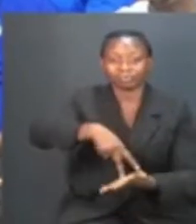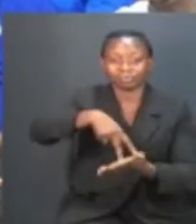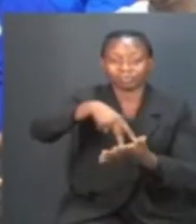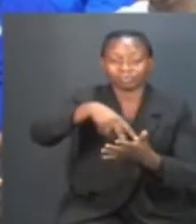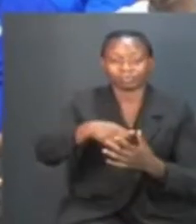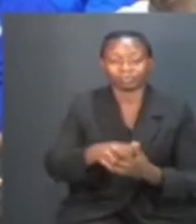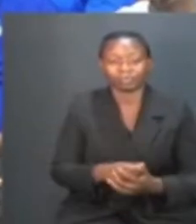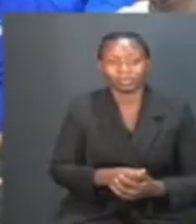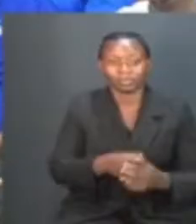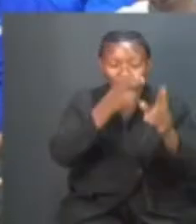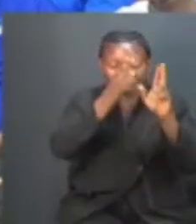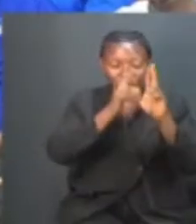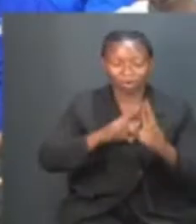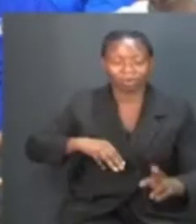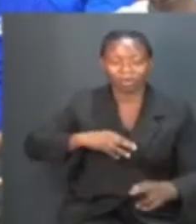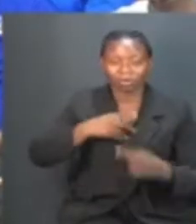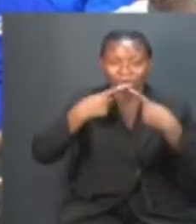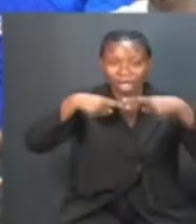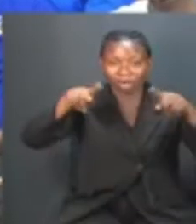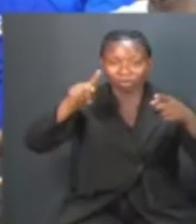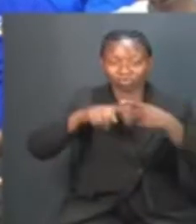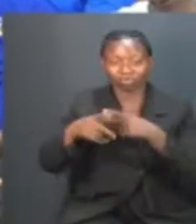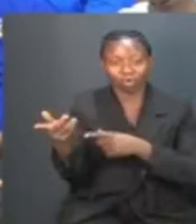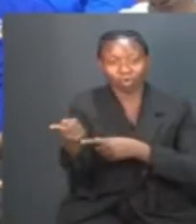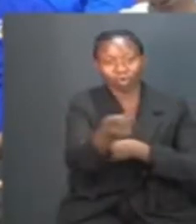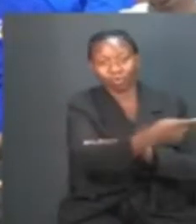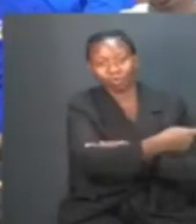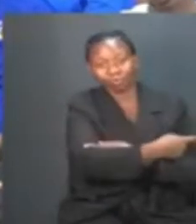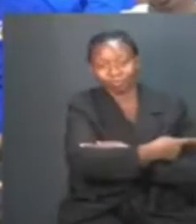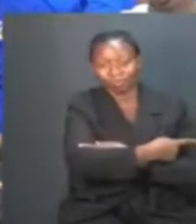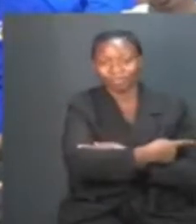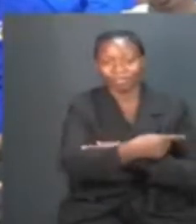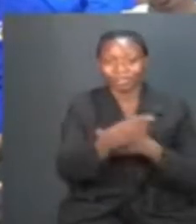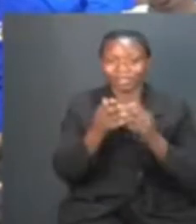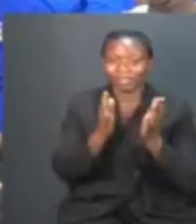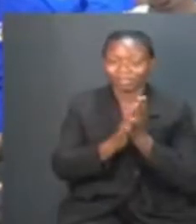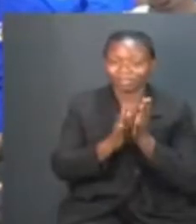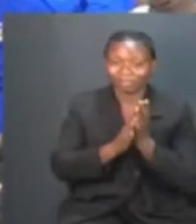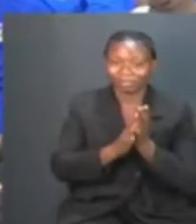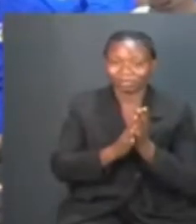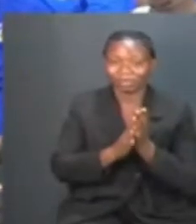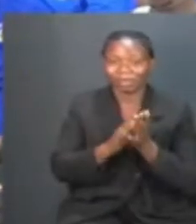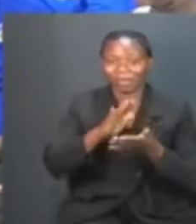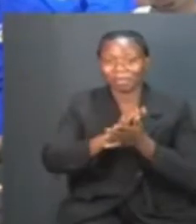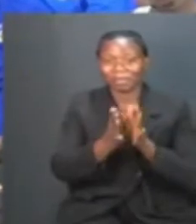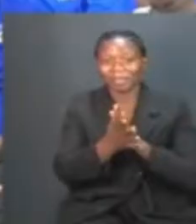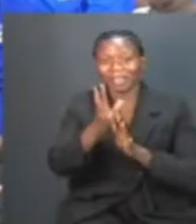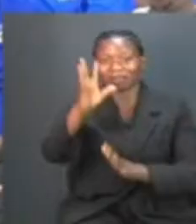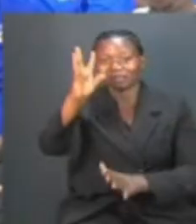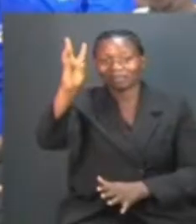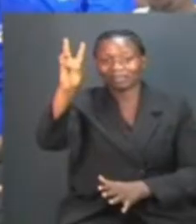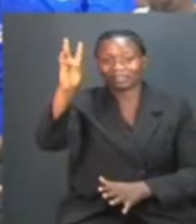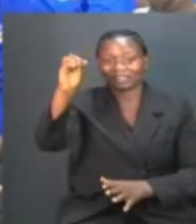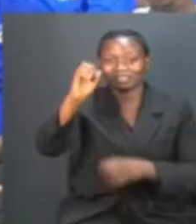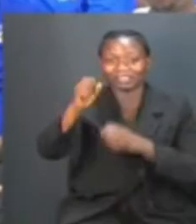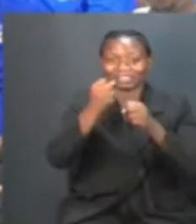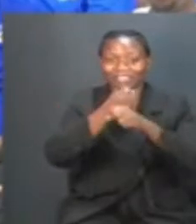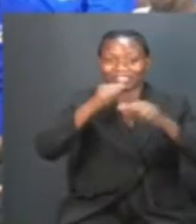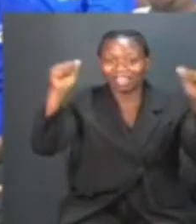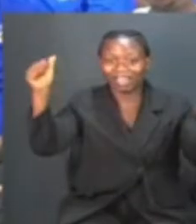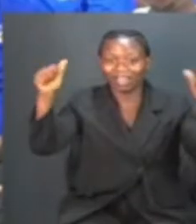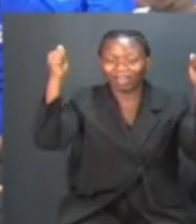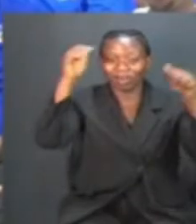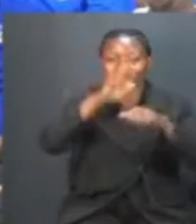And honorable members, I'm to announce to you that the school marks its 60th anniversary on Saturday,